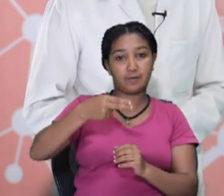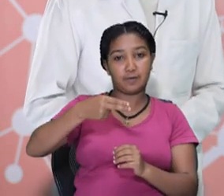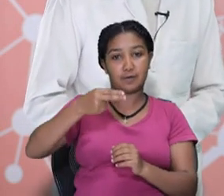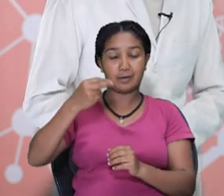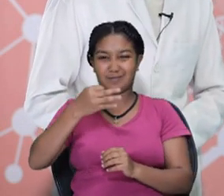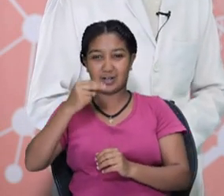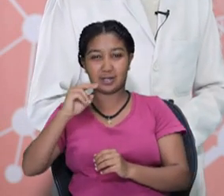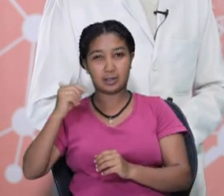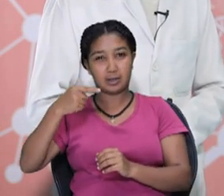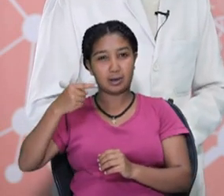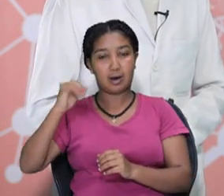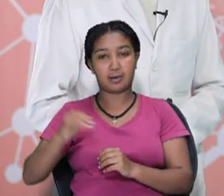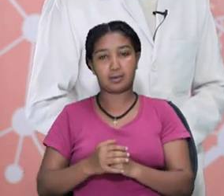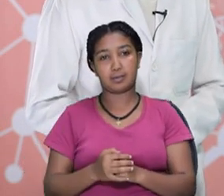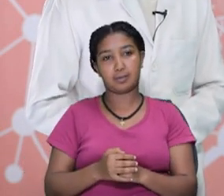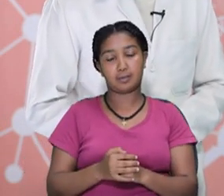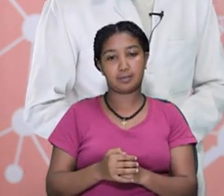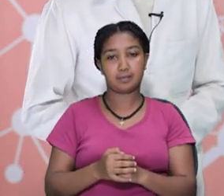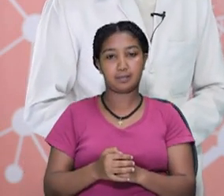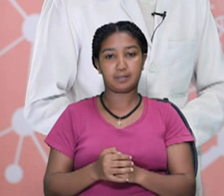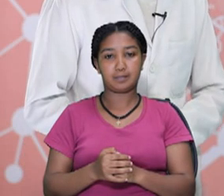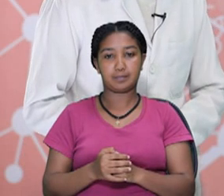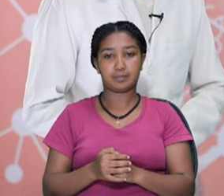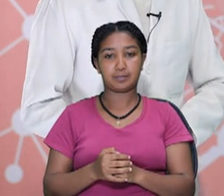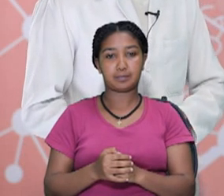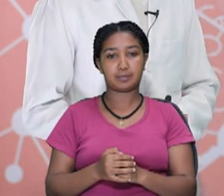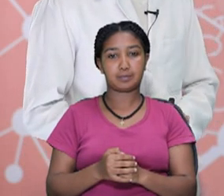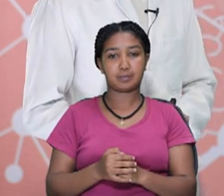form another organism, lichen.